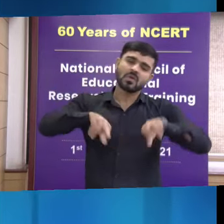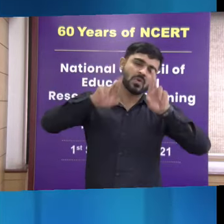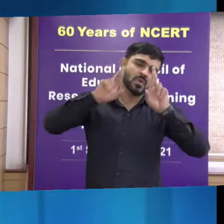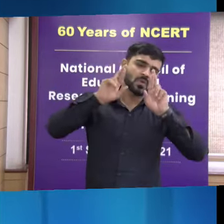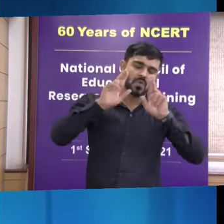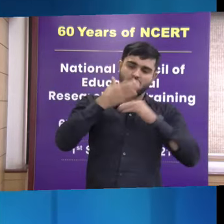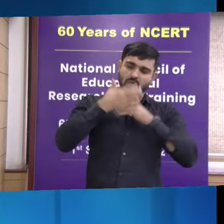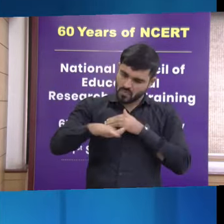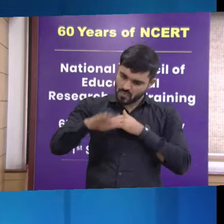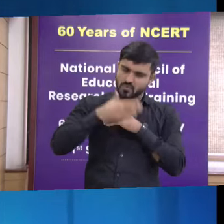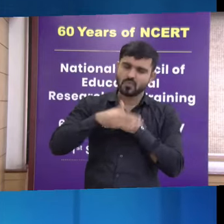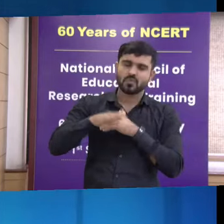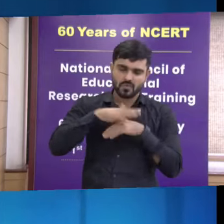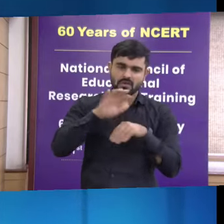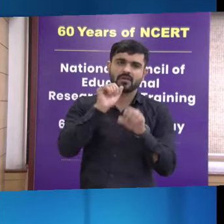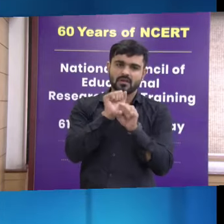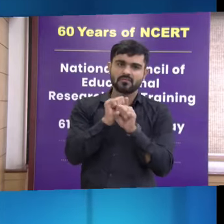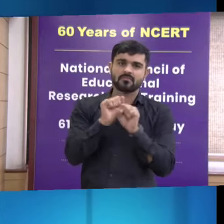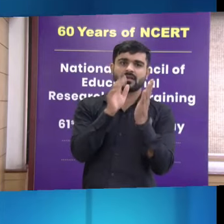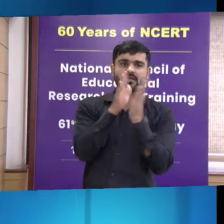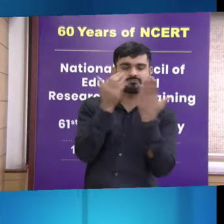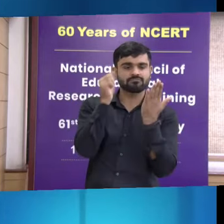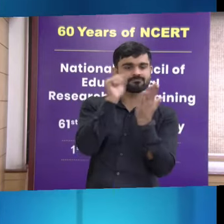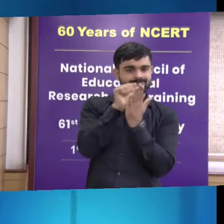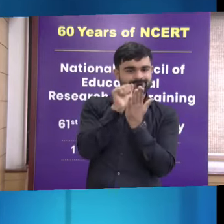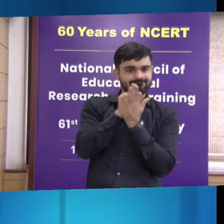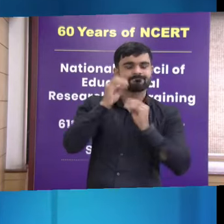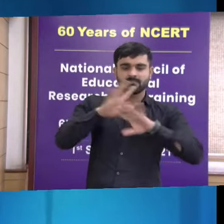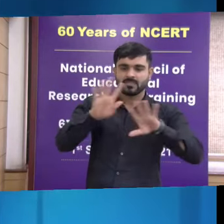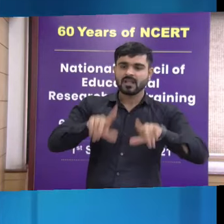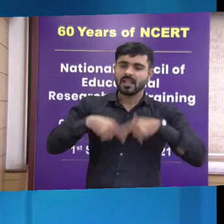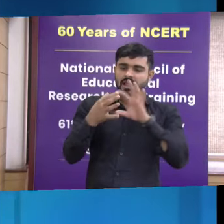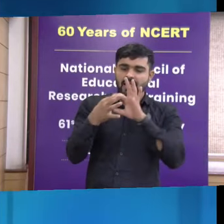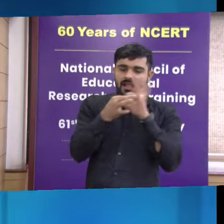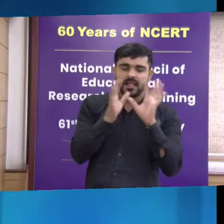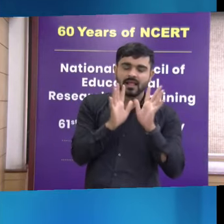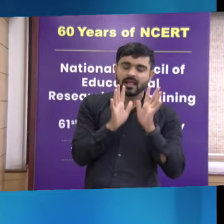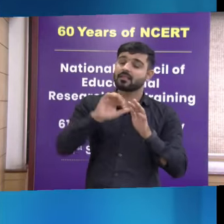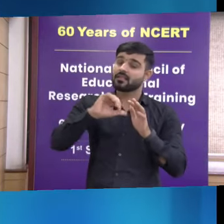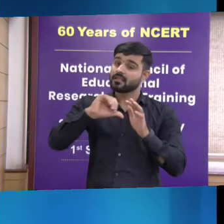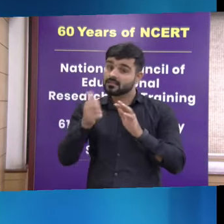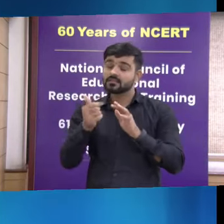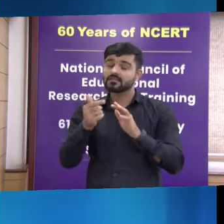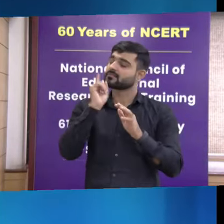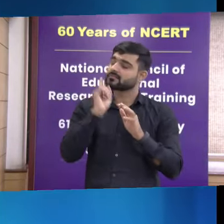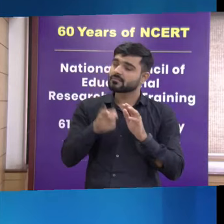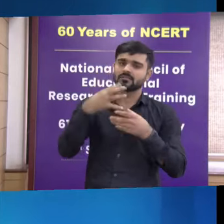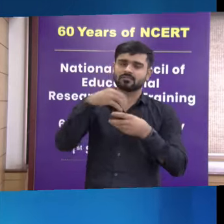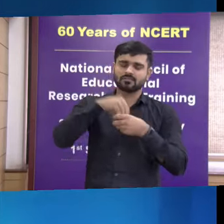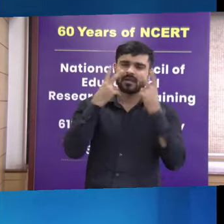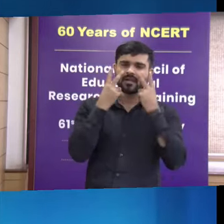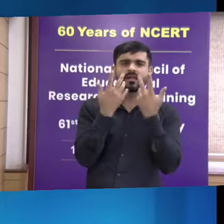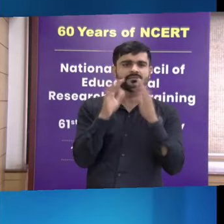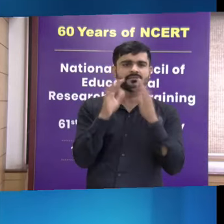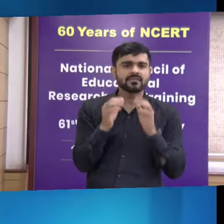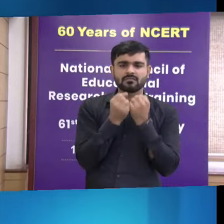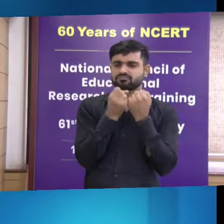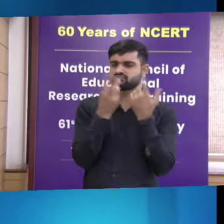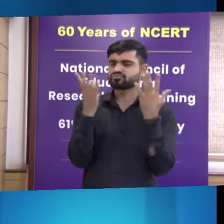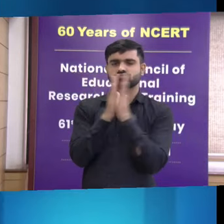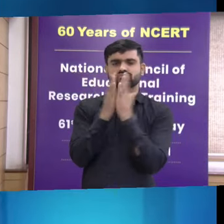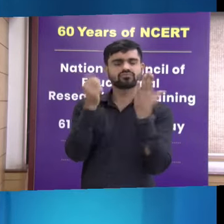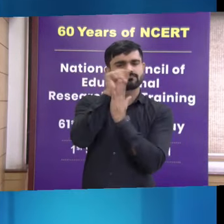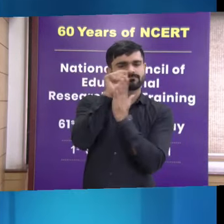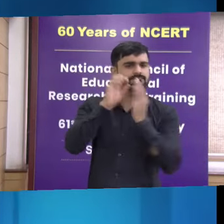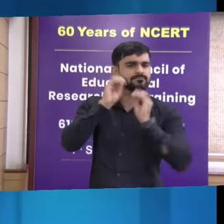will continue. Thus, publication like that of your Bart Wasi and others, and NCERT can. I have seen a lot of books